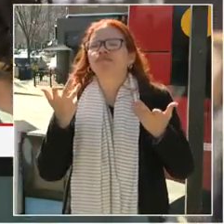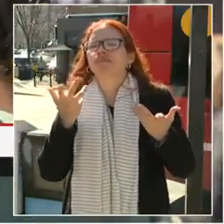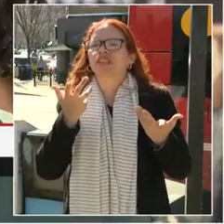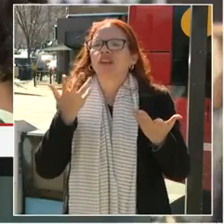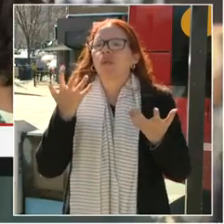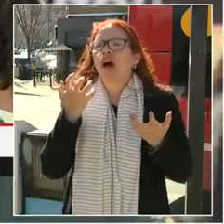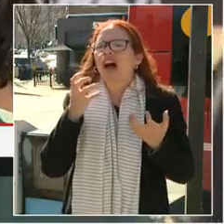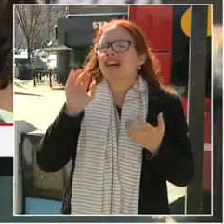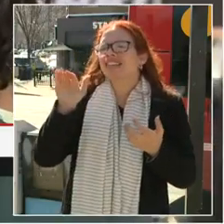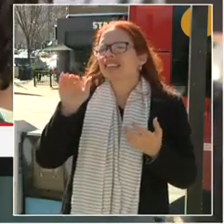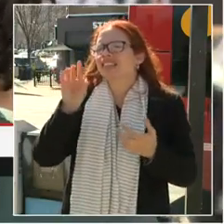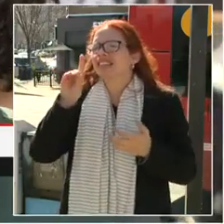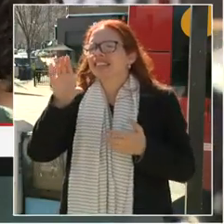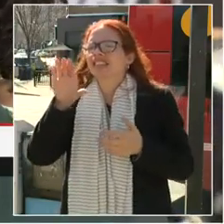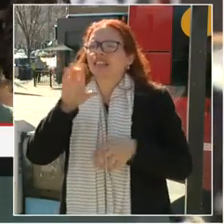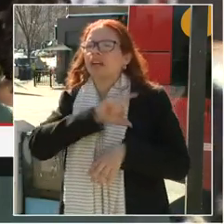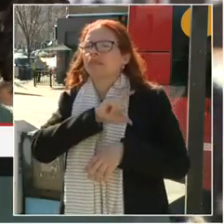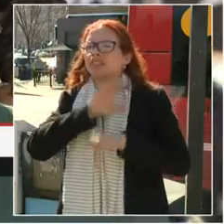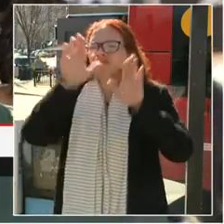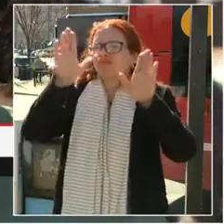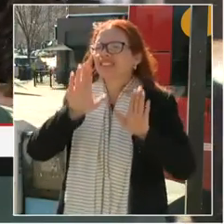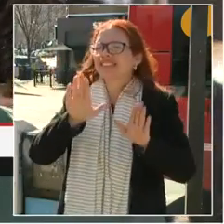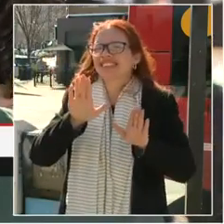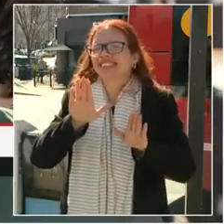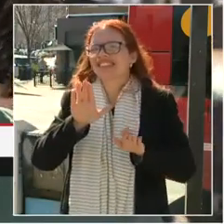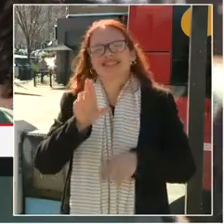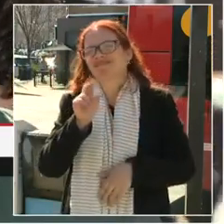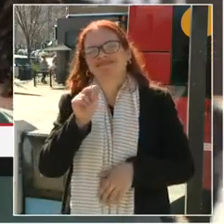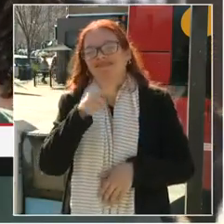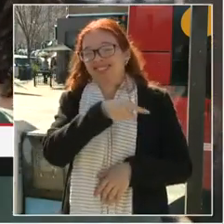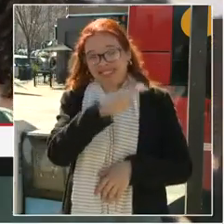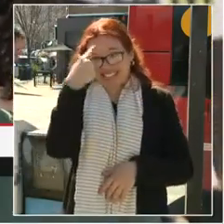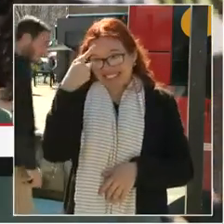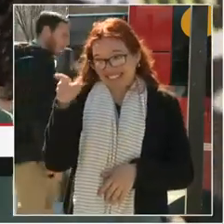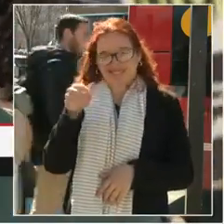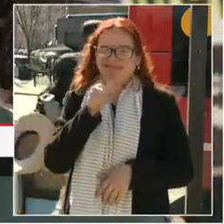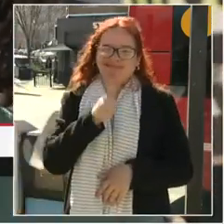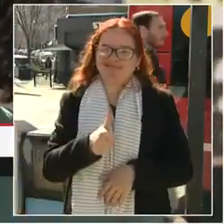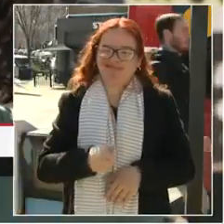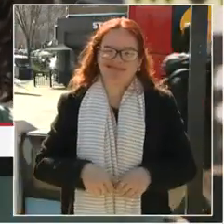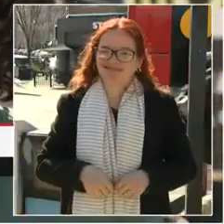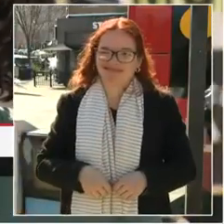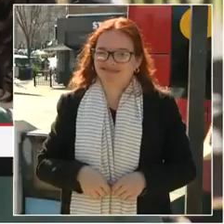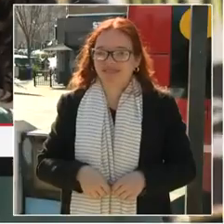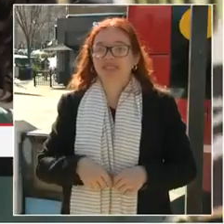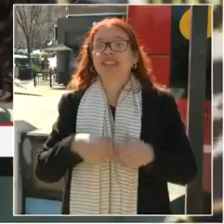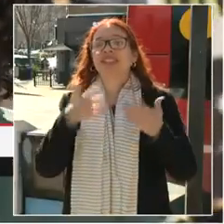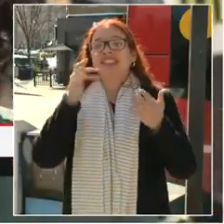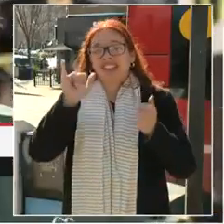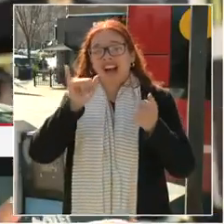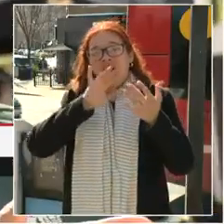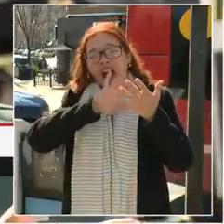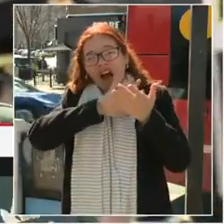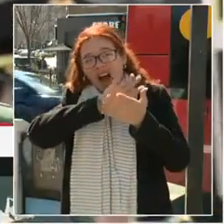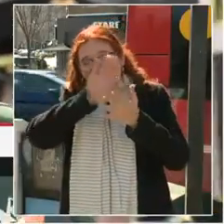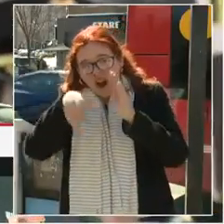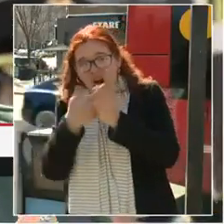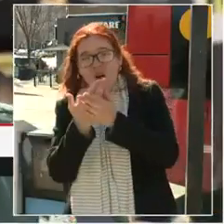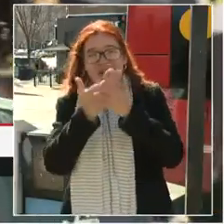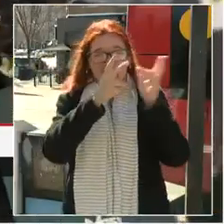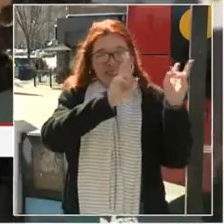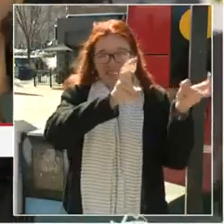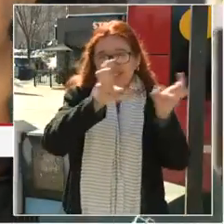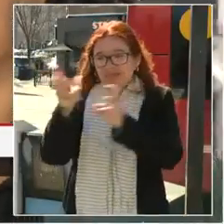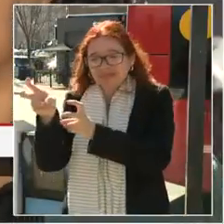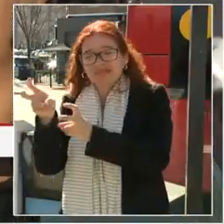now. And so we need to make sure that we're working on all of those issues along with even some of the things